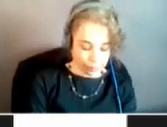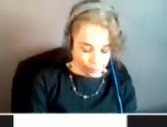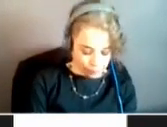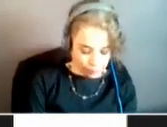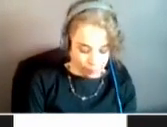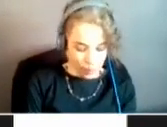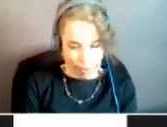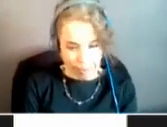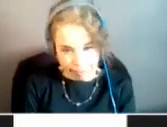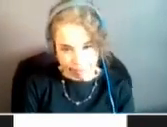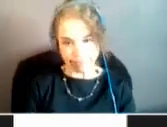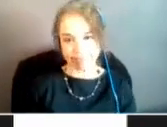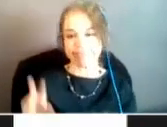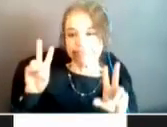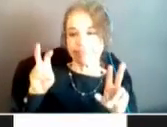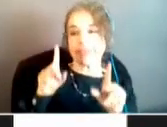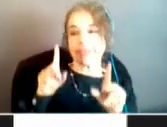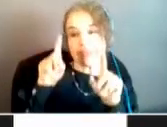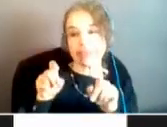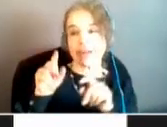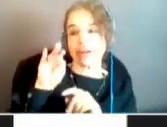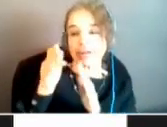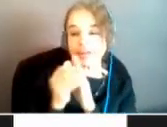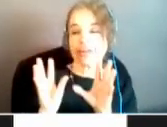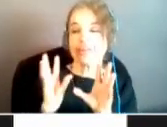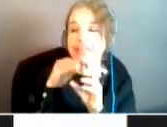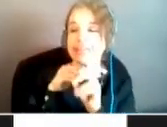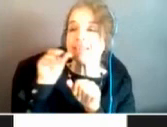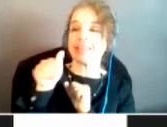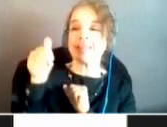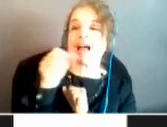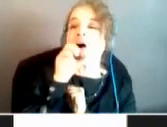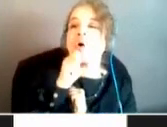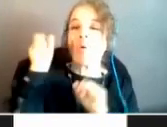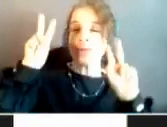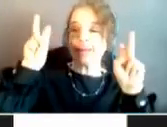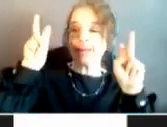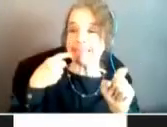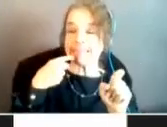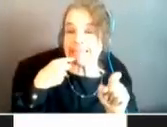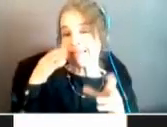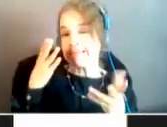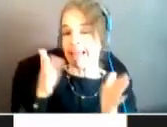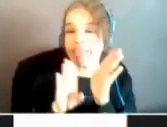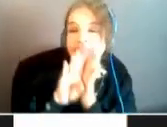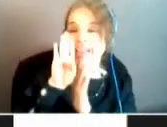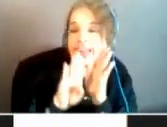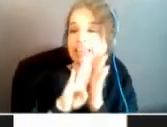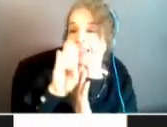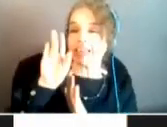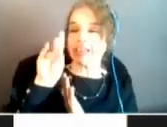You know, and few standardized assessment tools included any older subjects, as I said, in the development of the